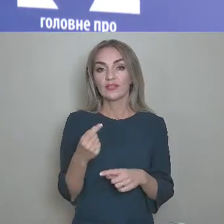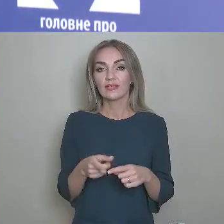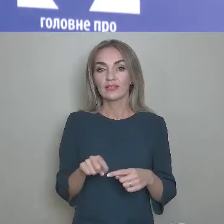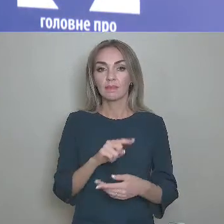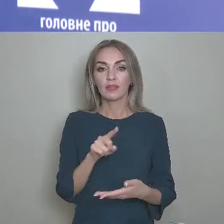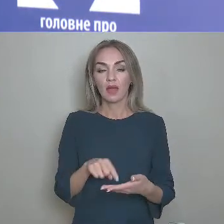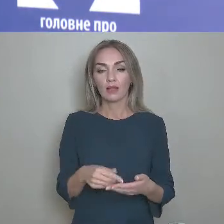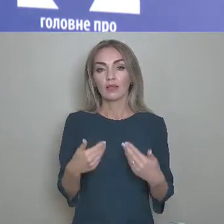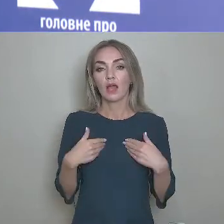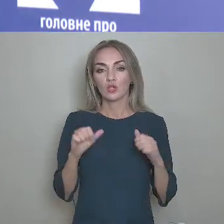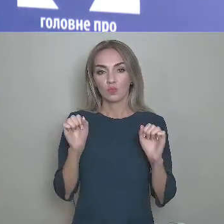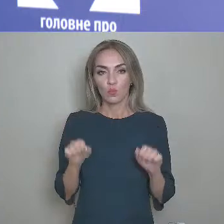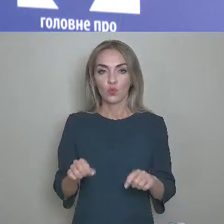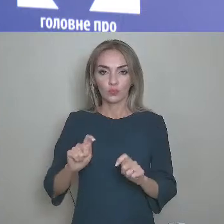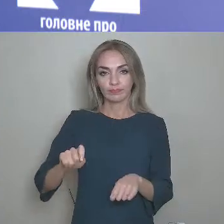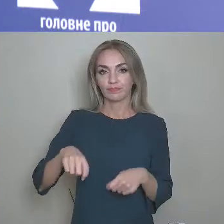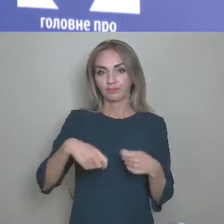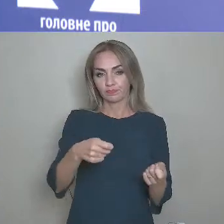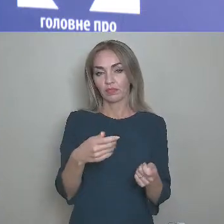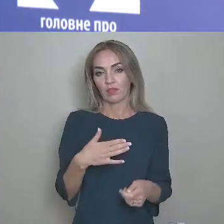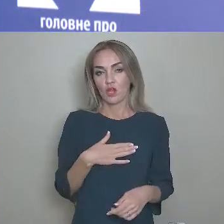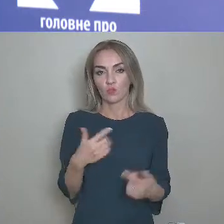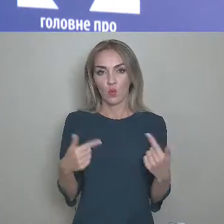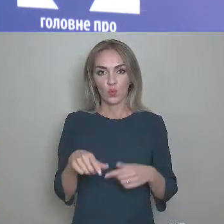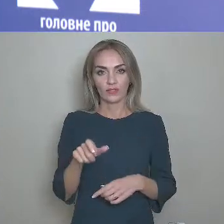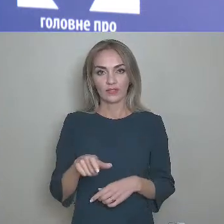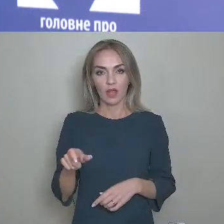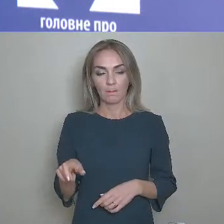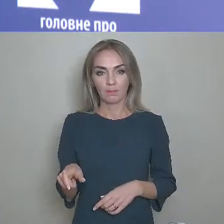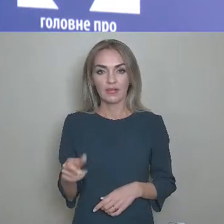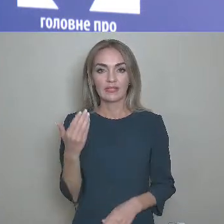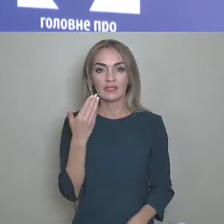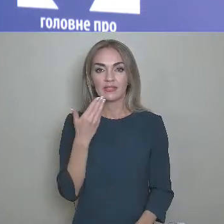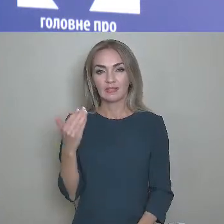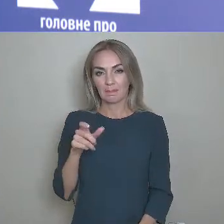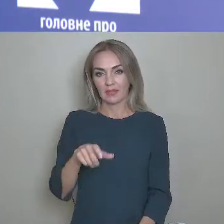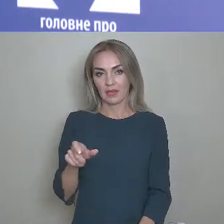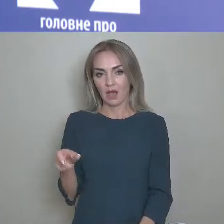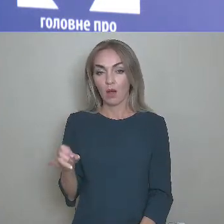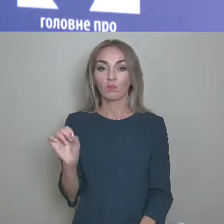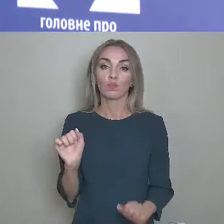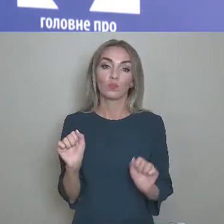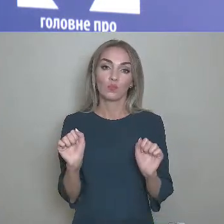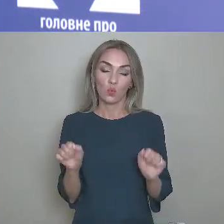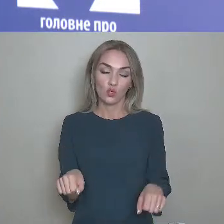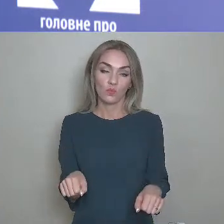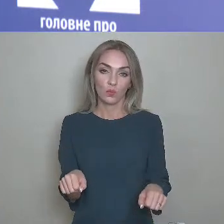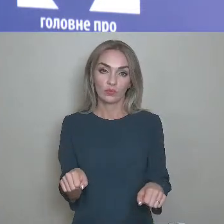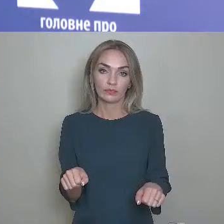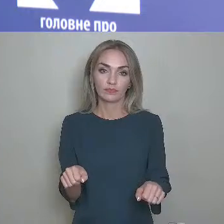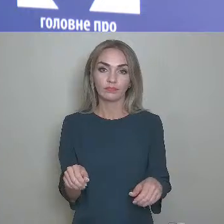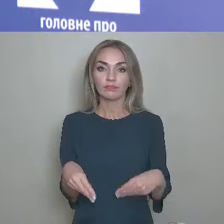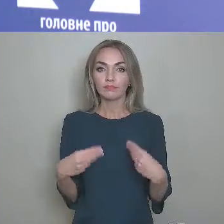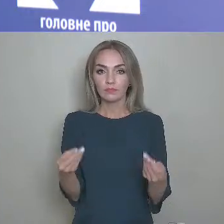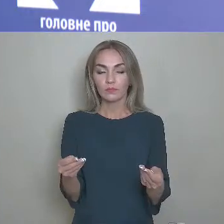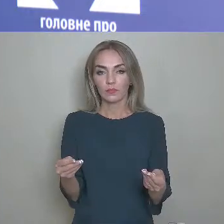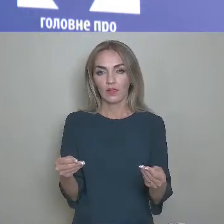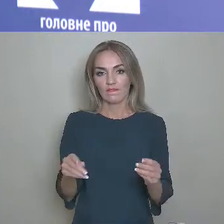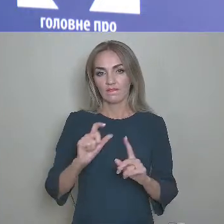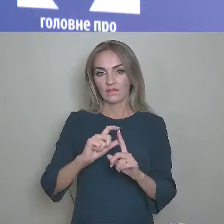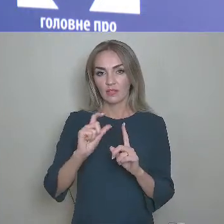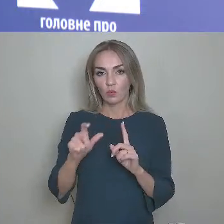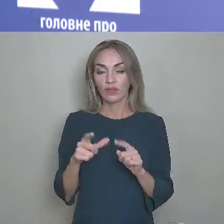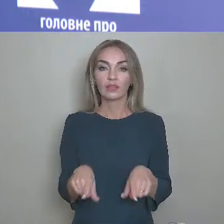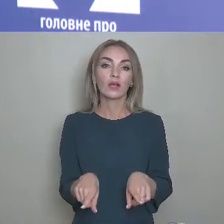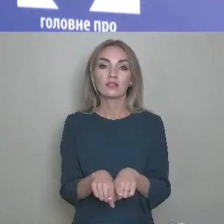we are going to ask these questions and put them to our guests, to our speakers, and we will be able to give you